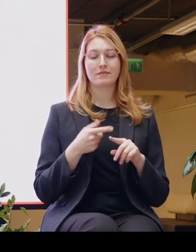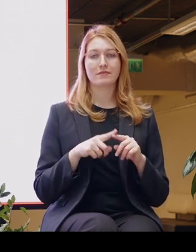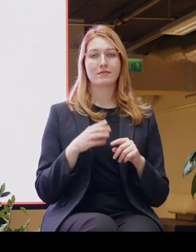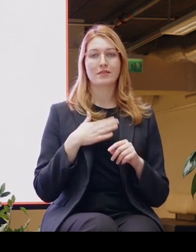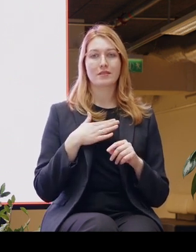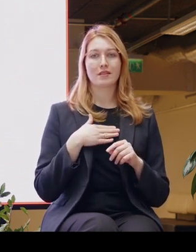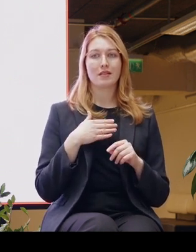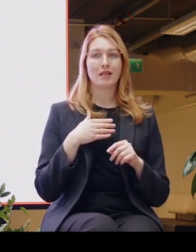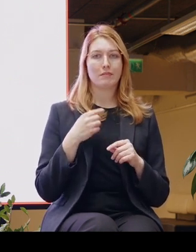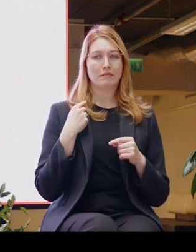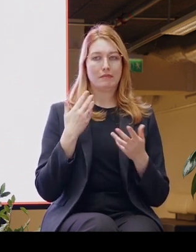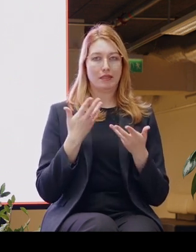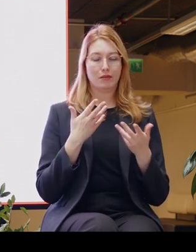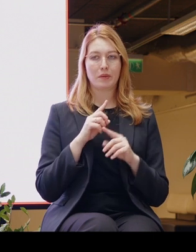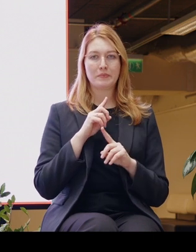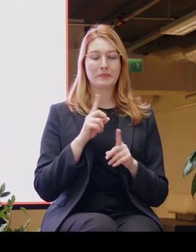screen is blind.